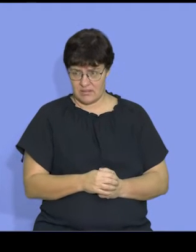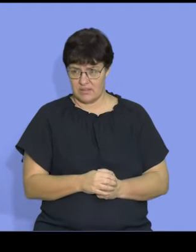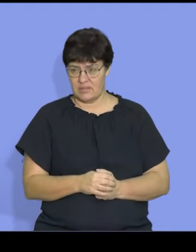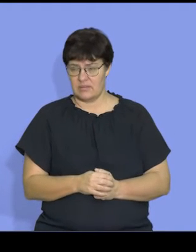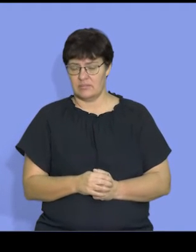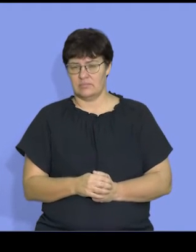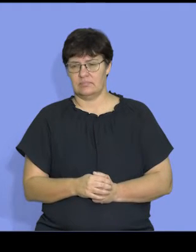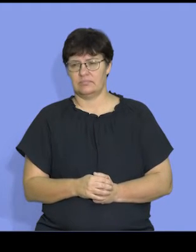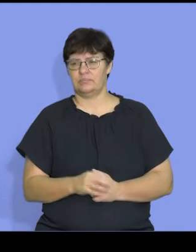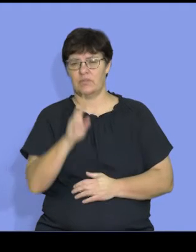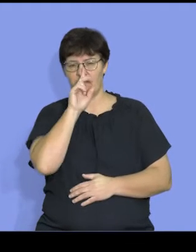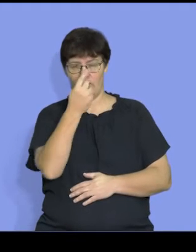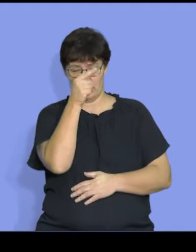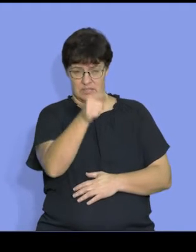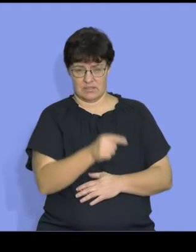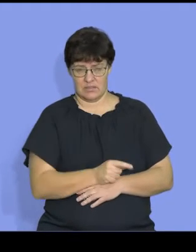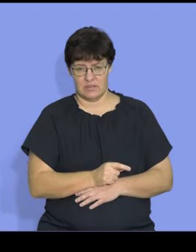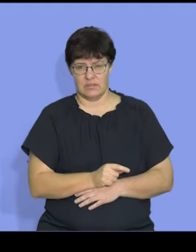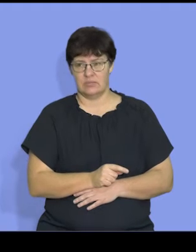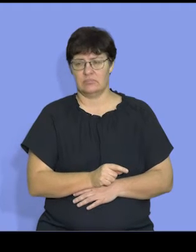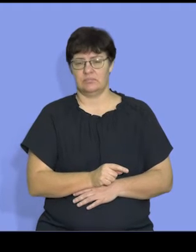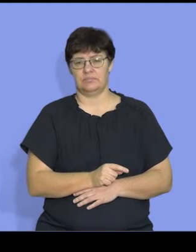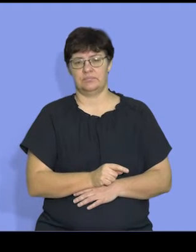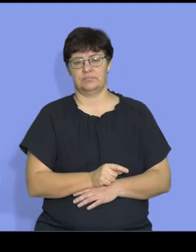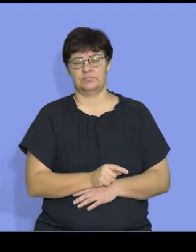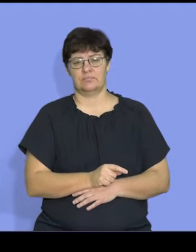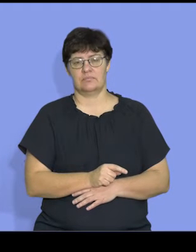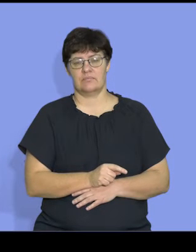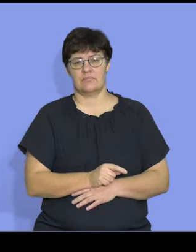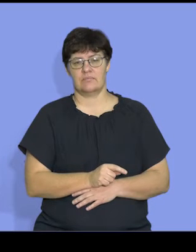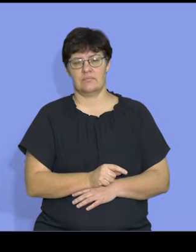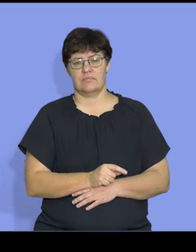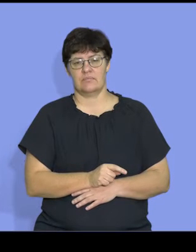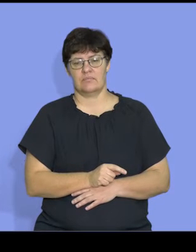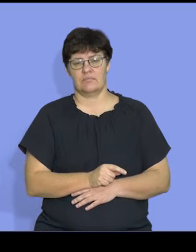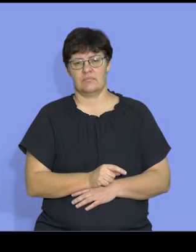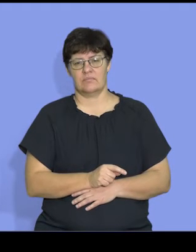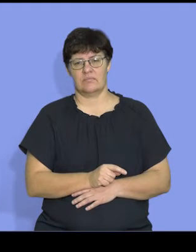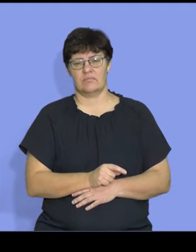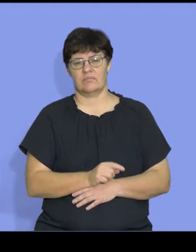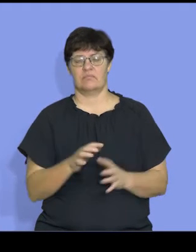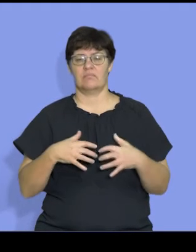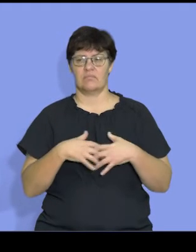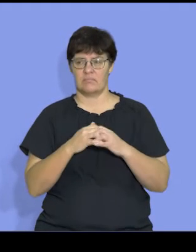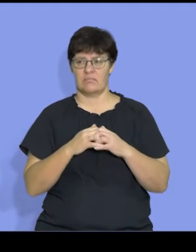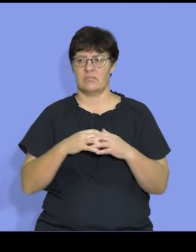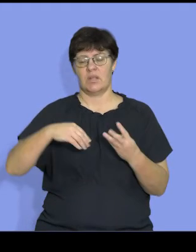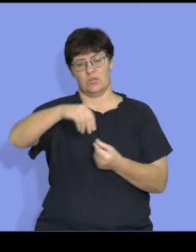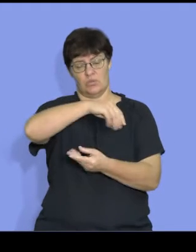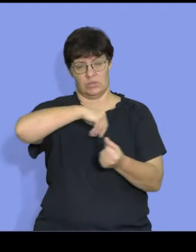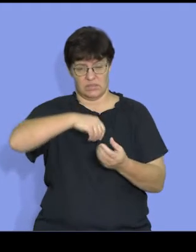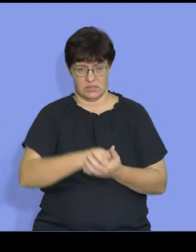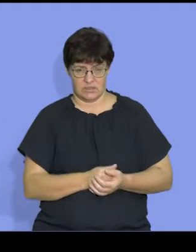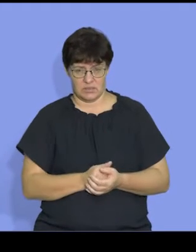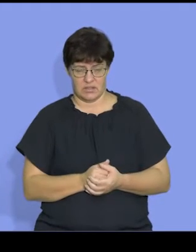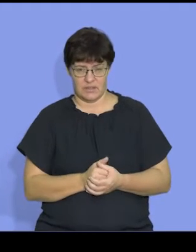so let's look at the first one. The first reaction, it forms a salt. Let's take it from